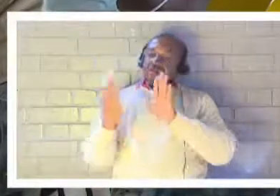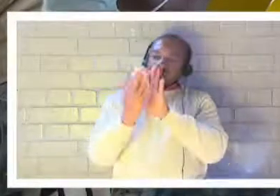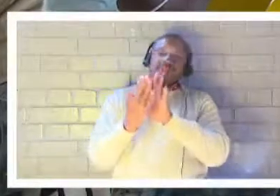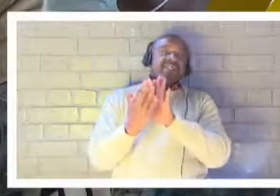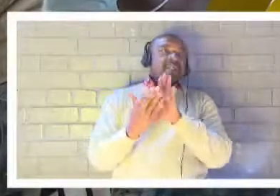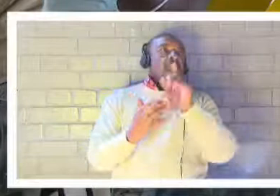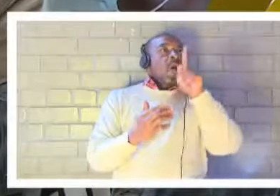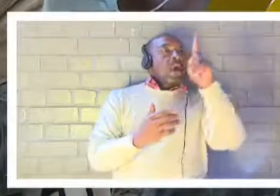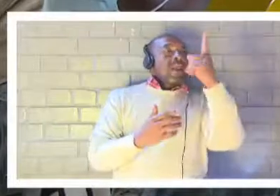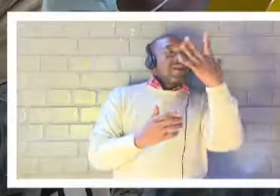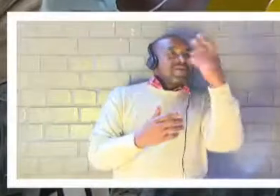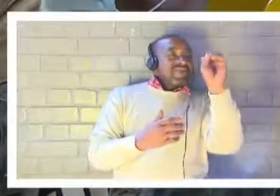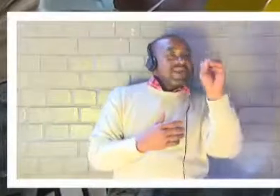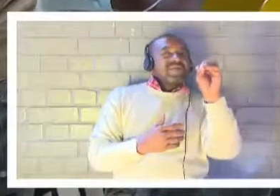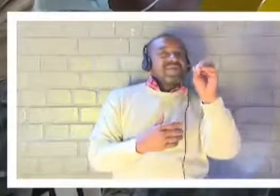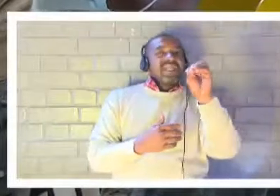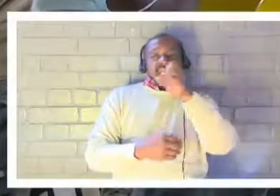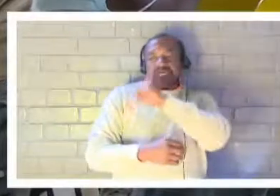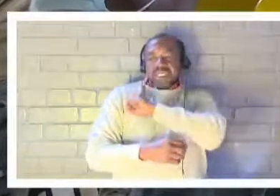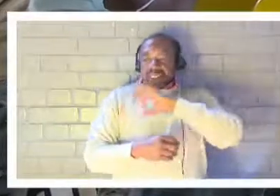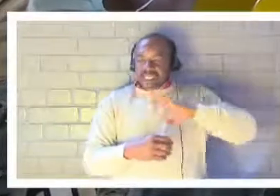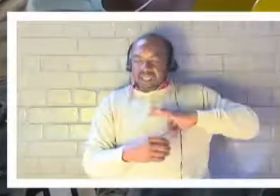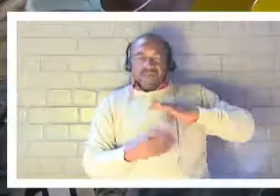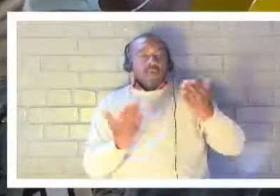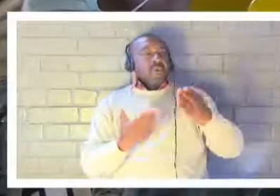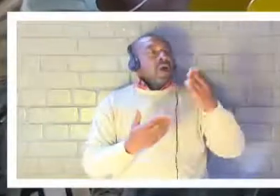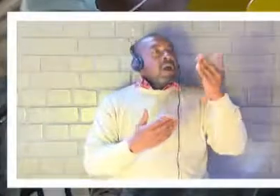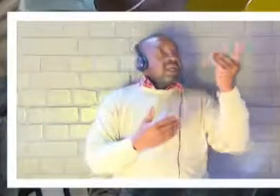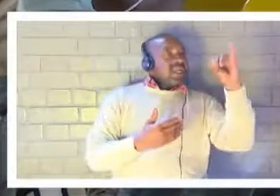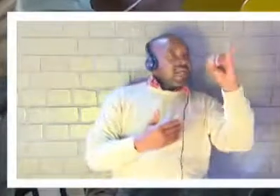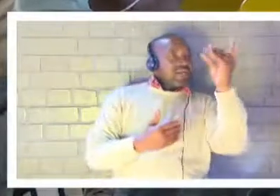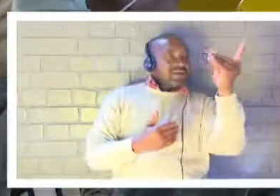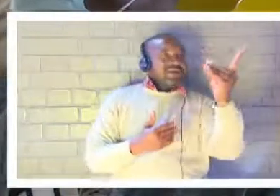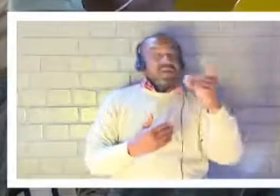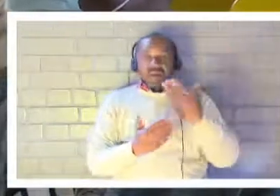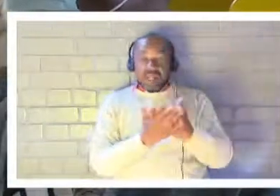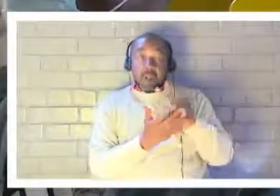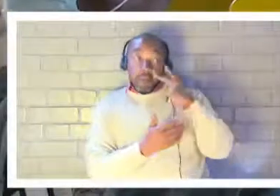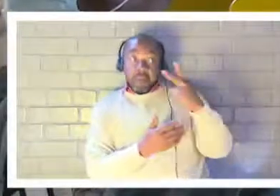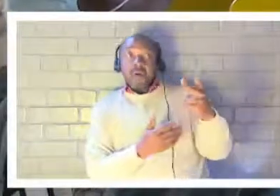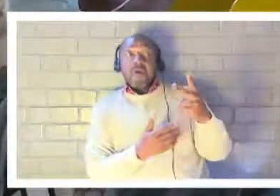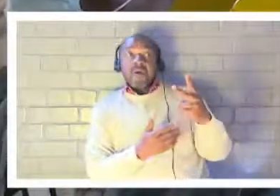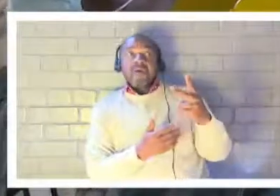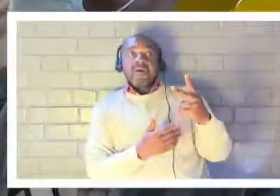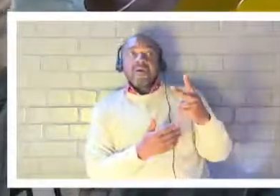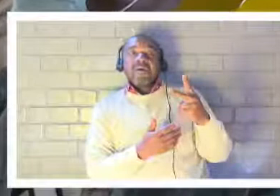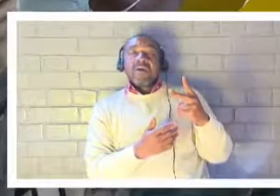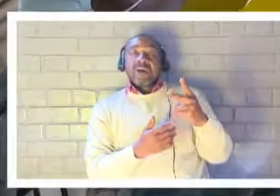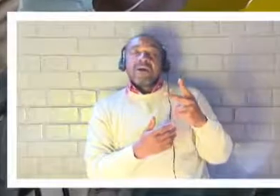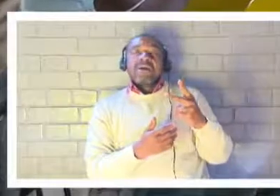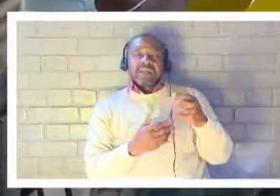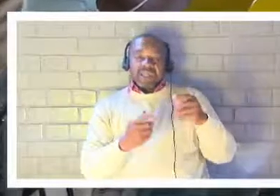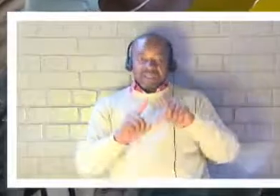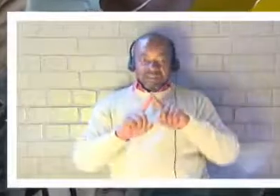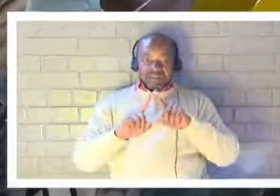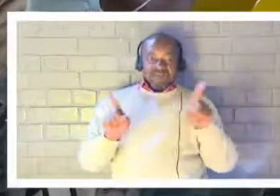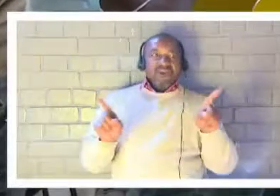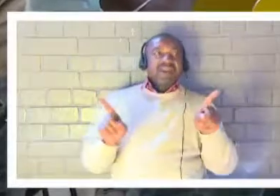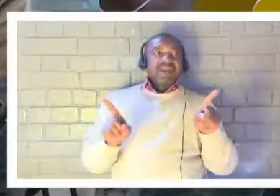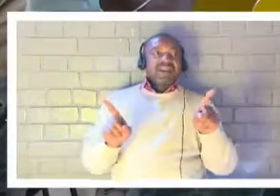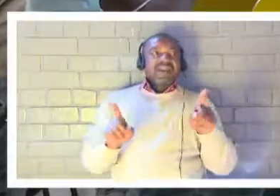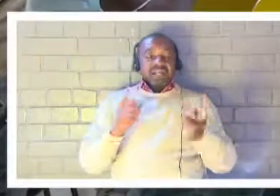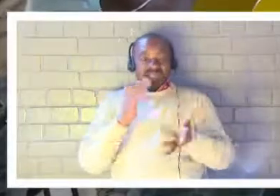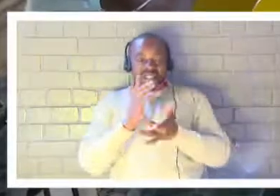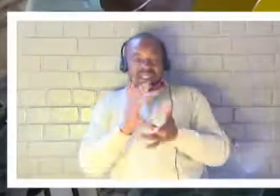almost 150 staff members at DID. So you can immediately see the discrepancy in terms of